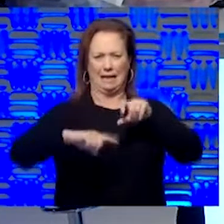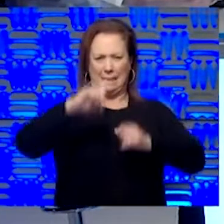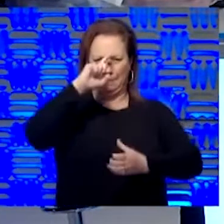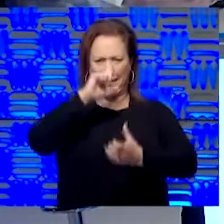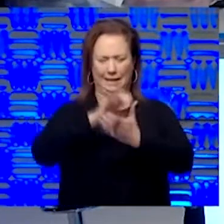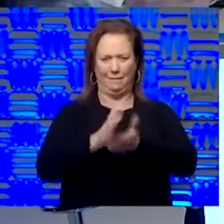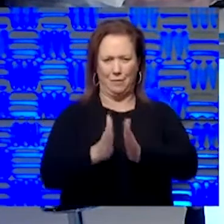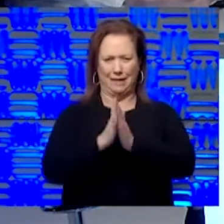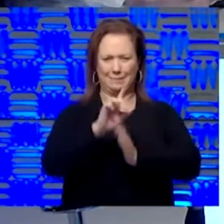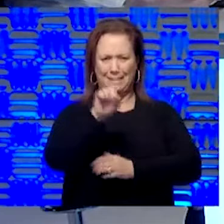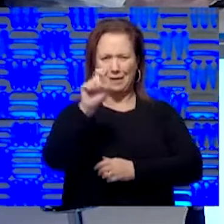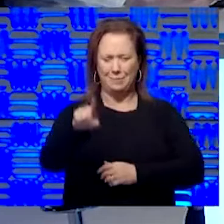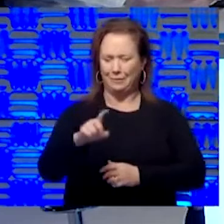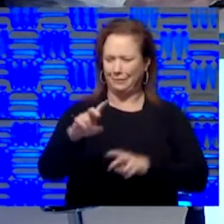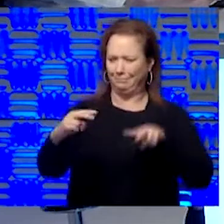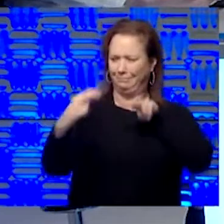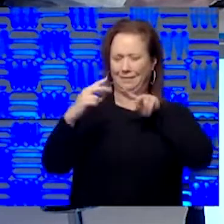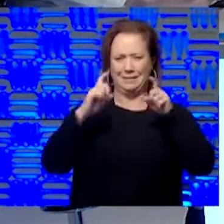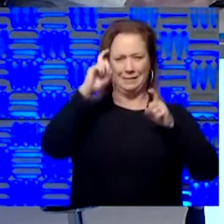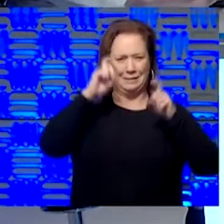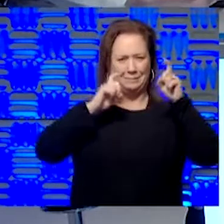that.